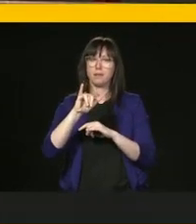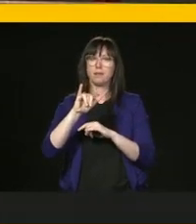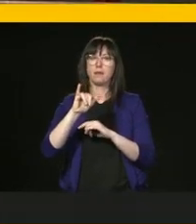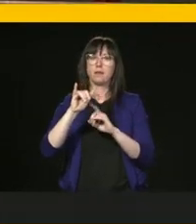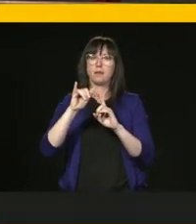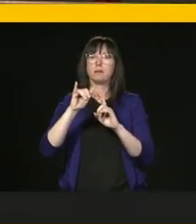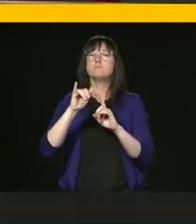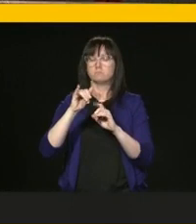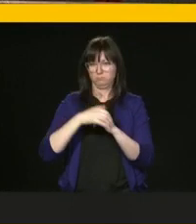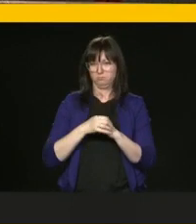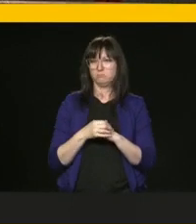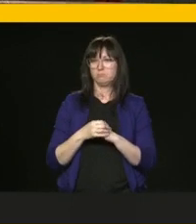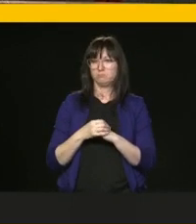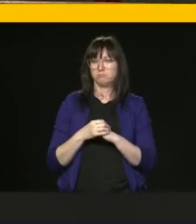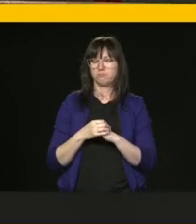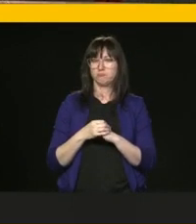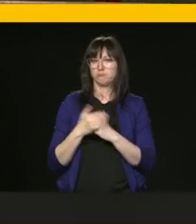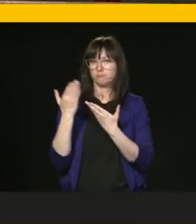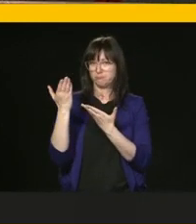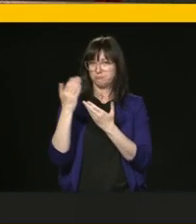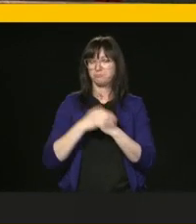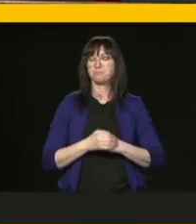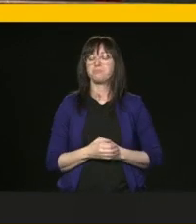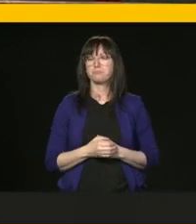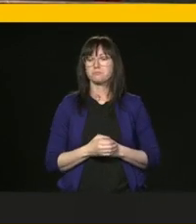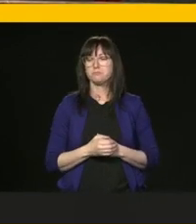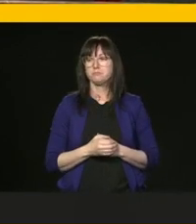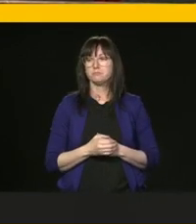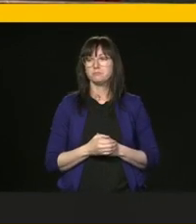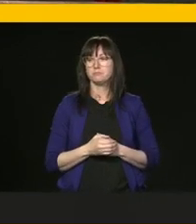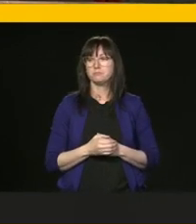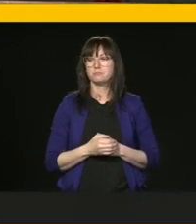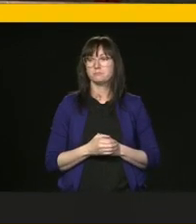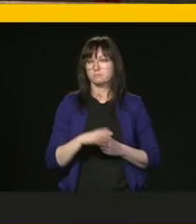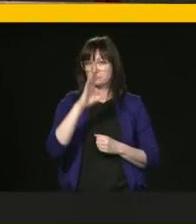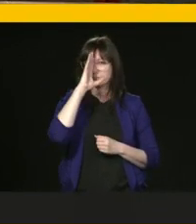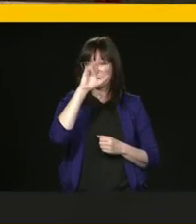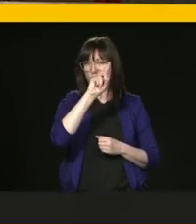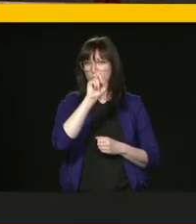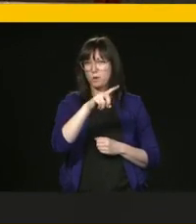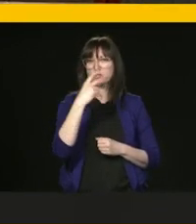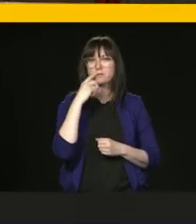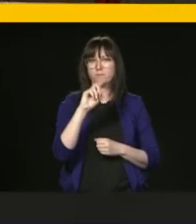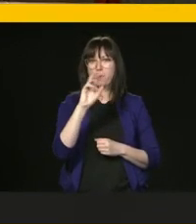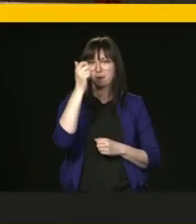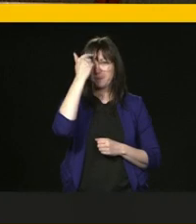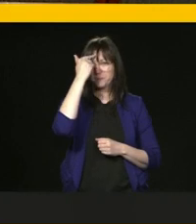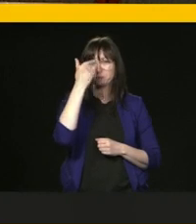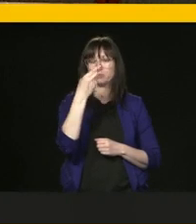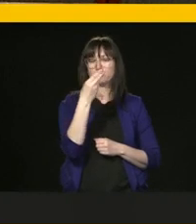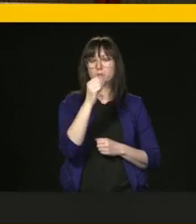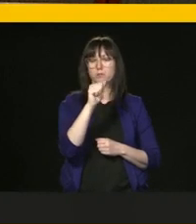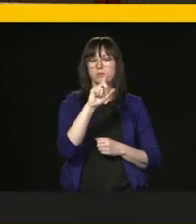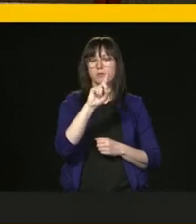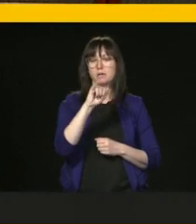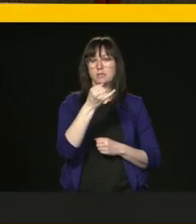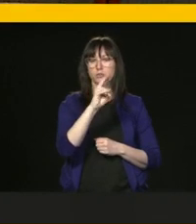open. Hi, my question is for Minister Aidu. Yesterday, you talked